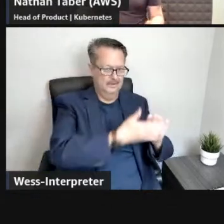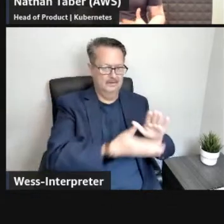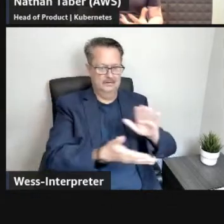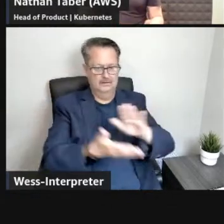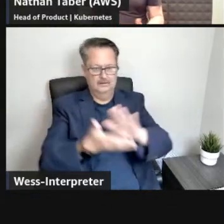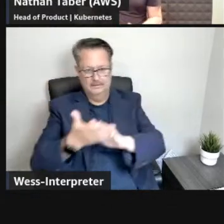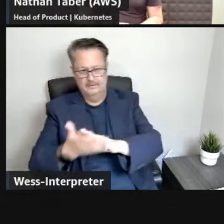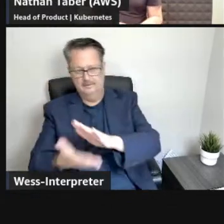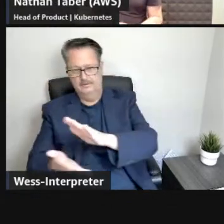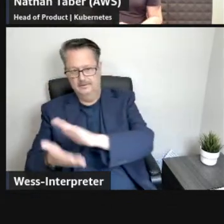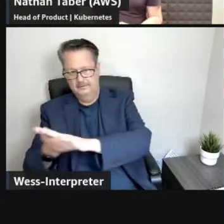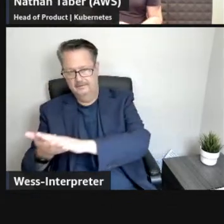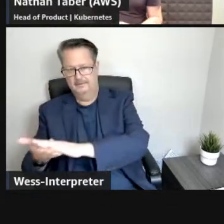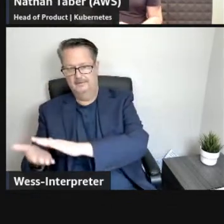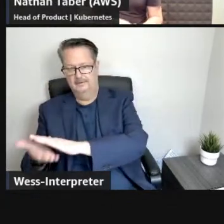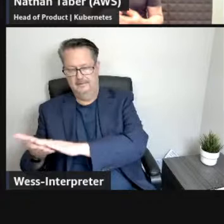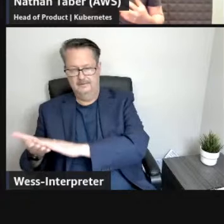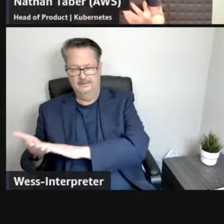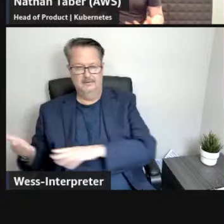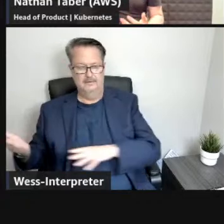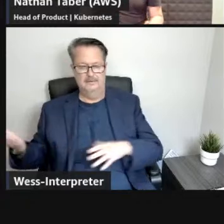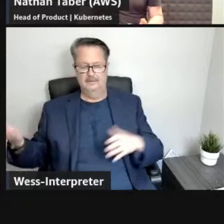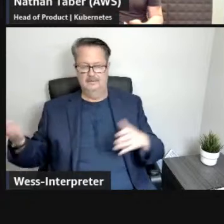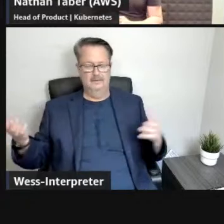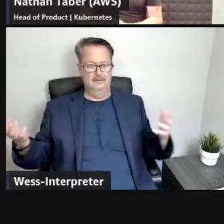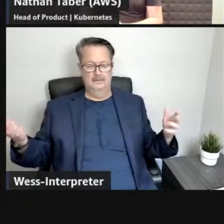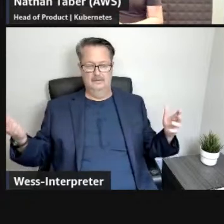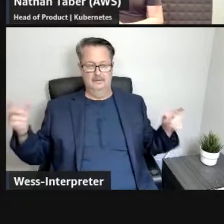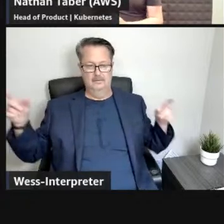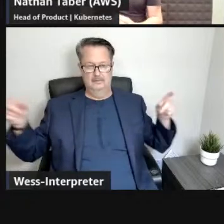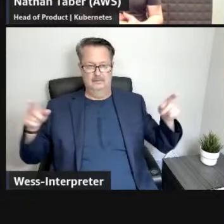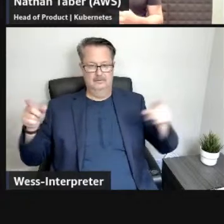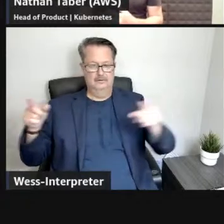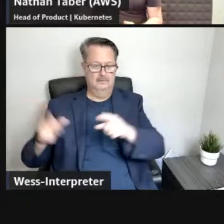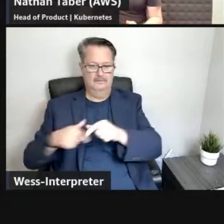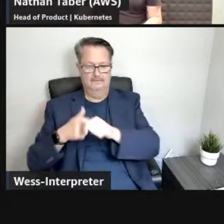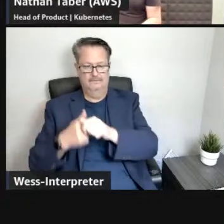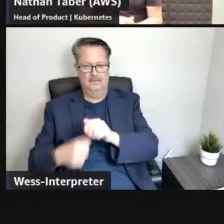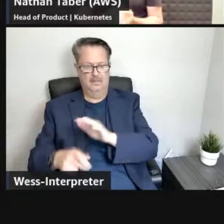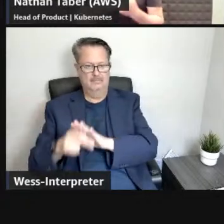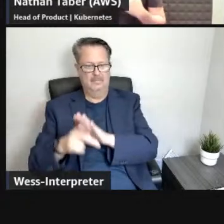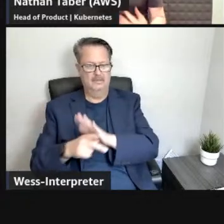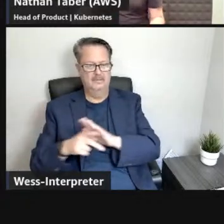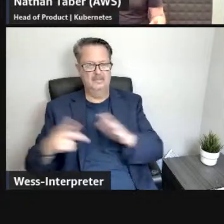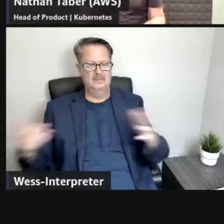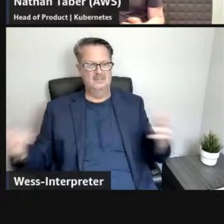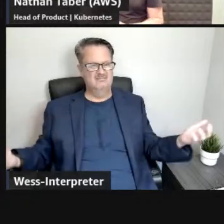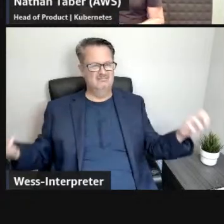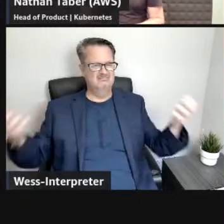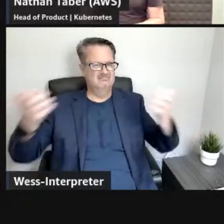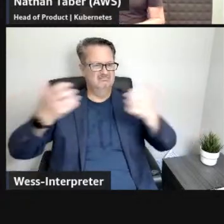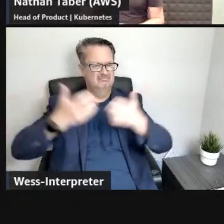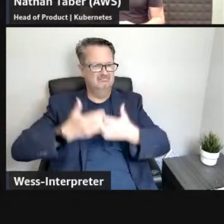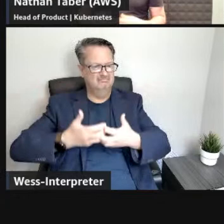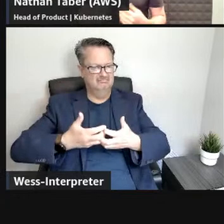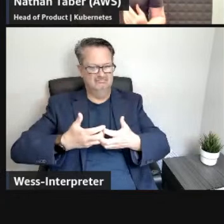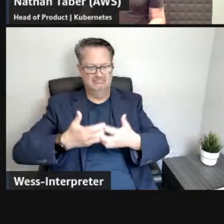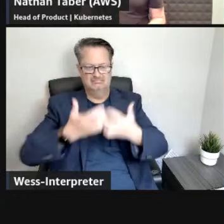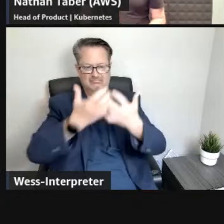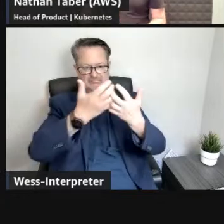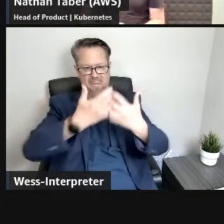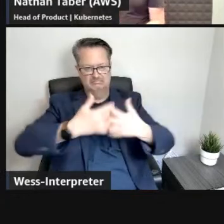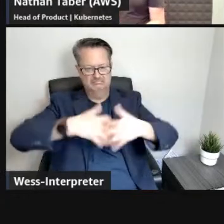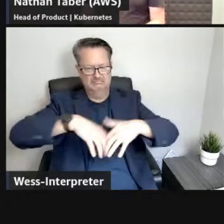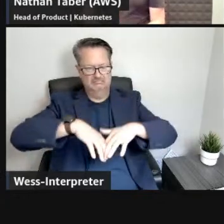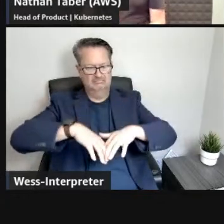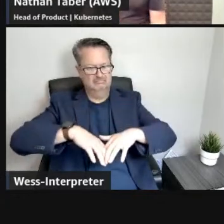other configuration on the cluster to enforce those network policies. And with this feature, it just comes alongside every single cluster. You have